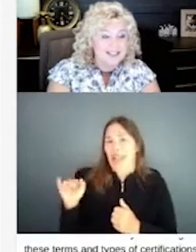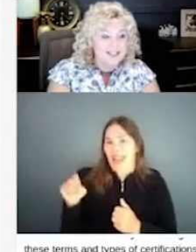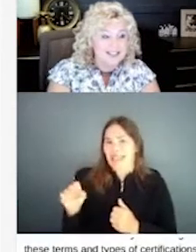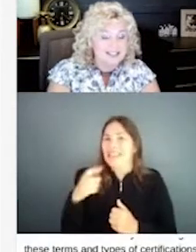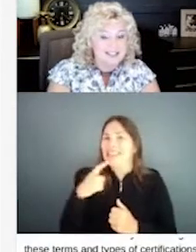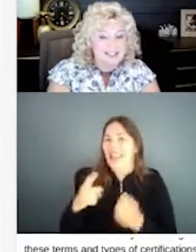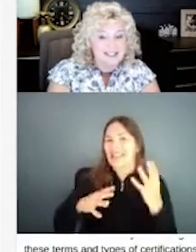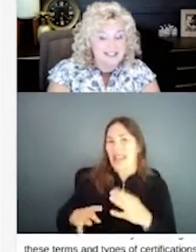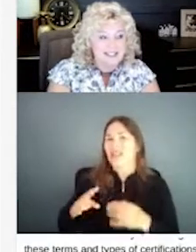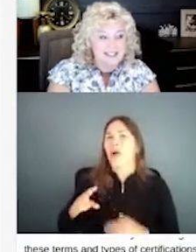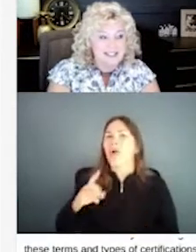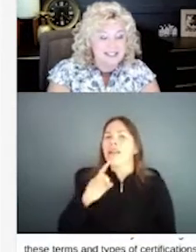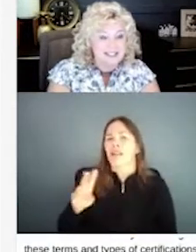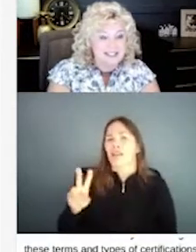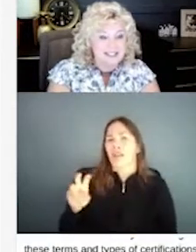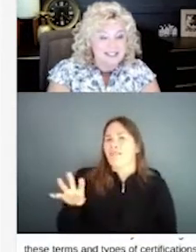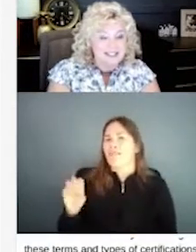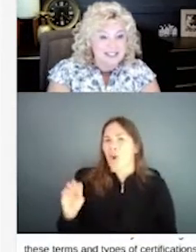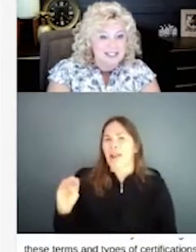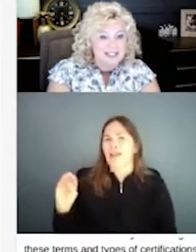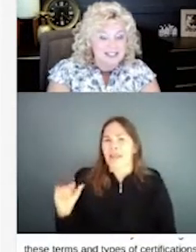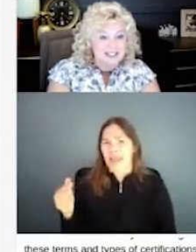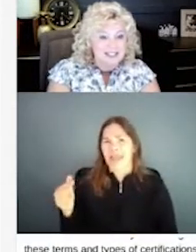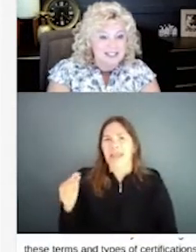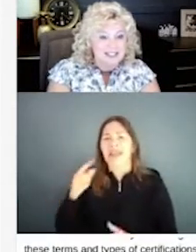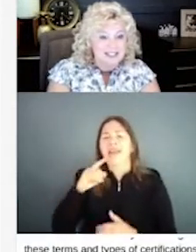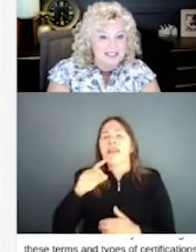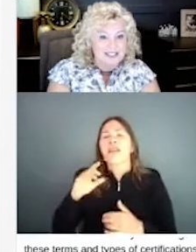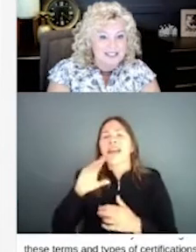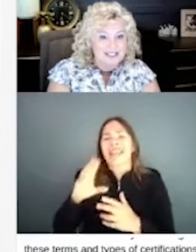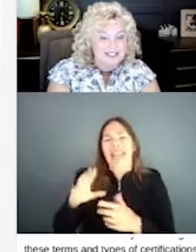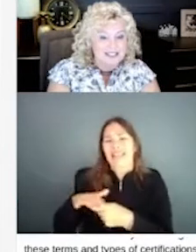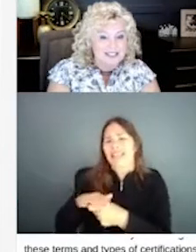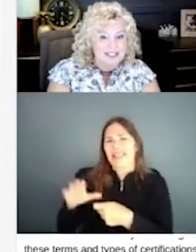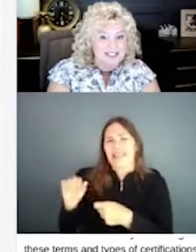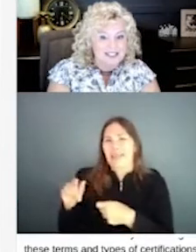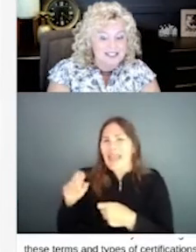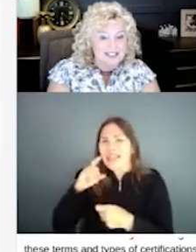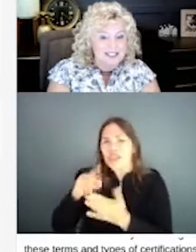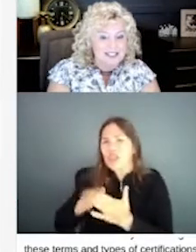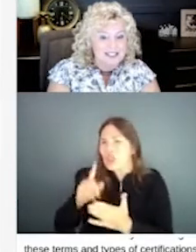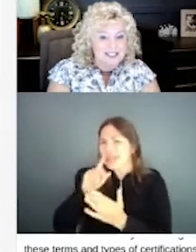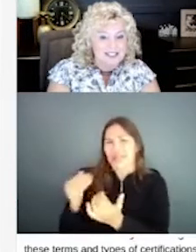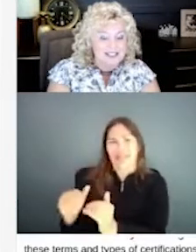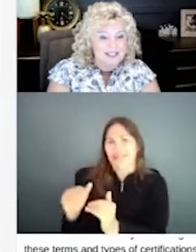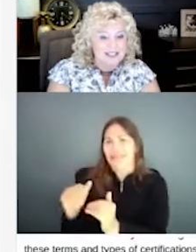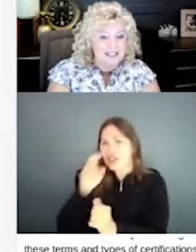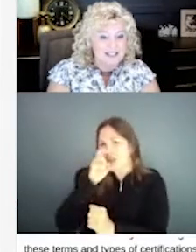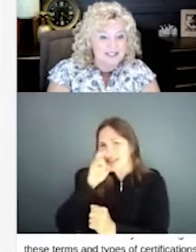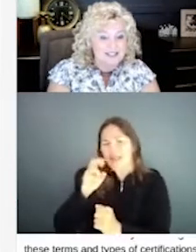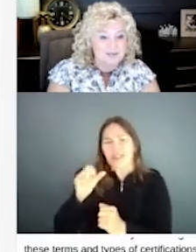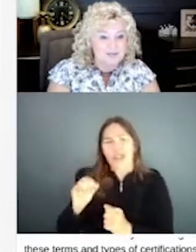240 megs, and the space that they allow to students is very restrictive. And so oftentimes for me,